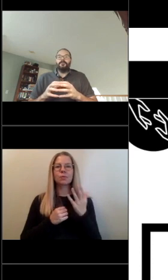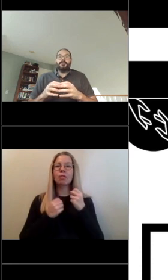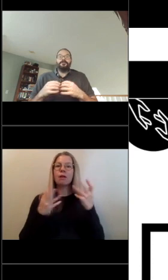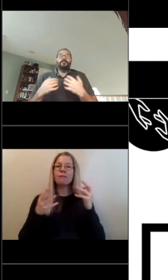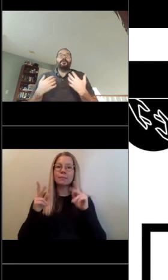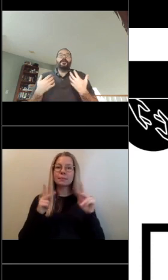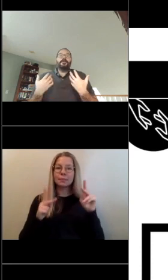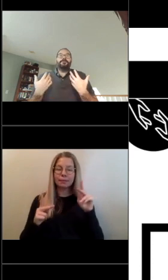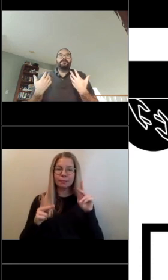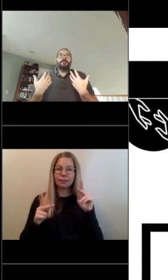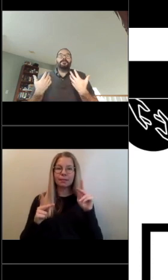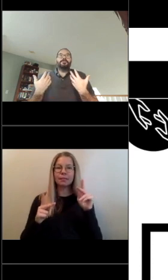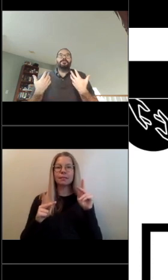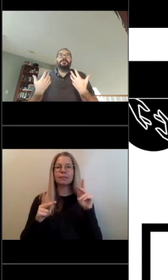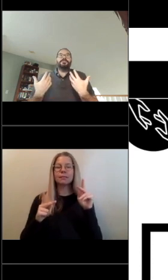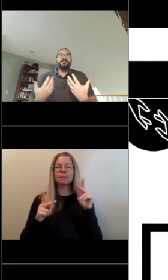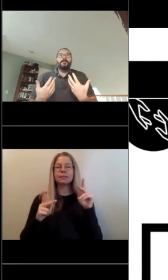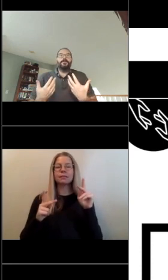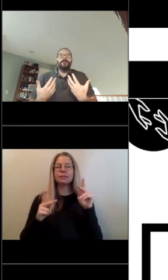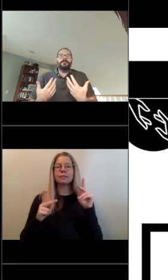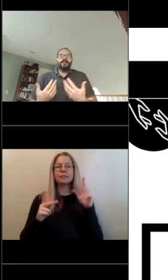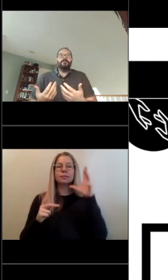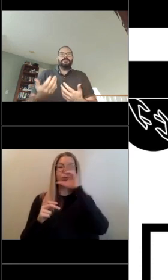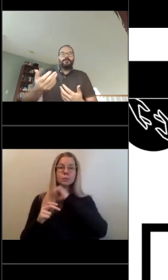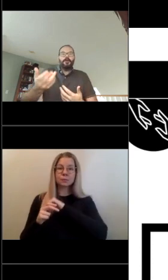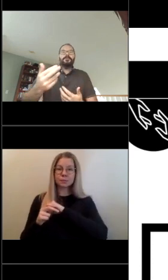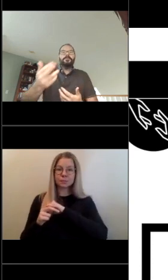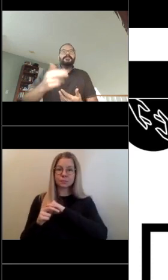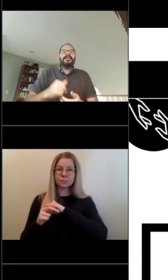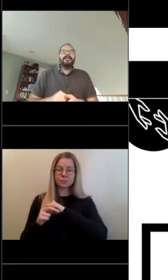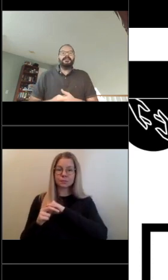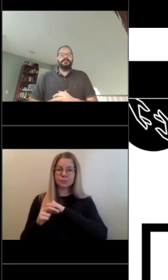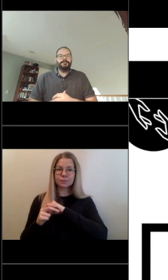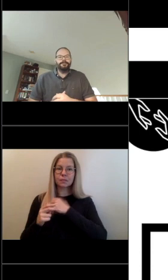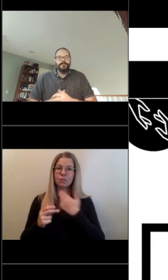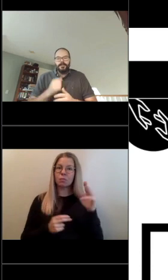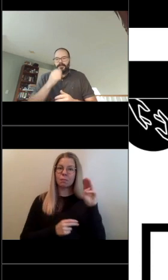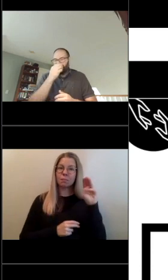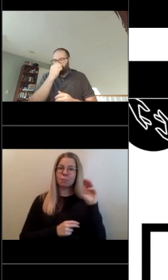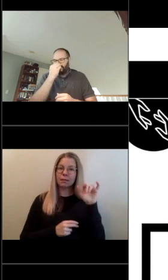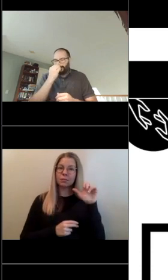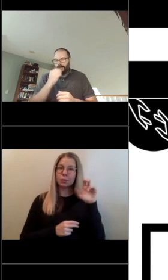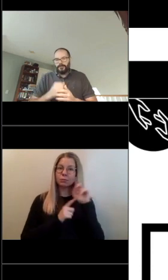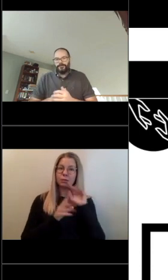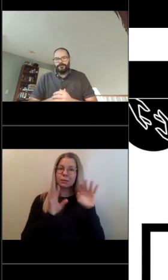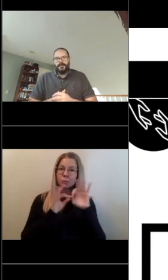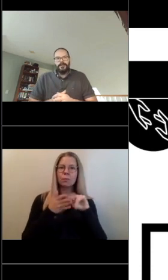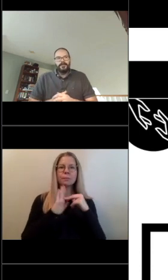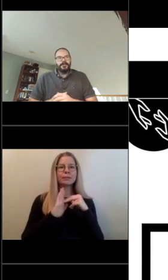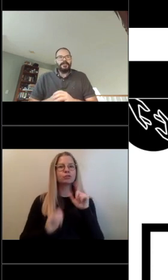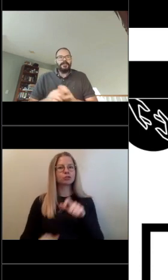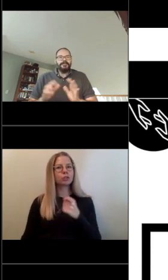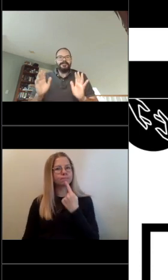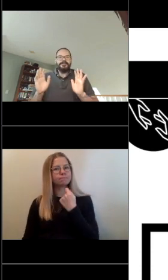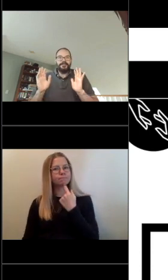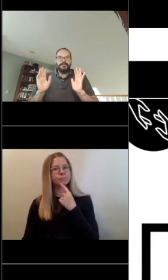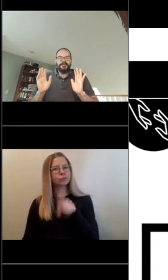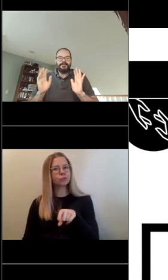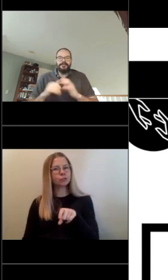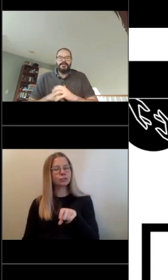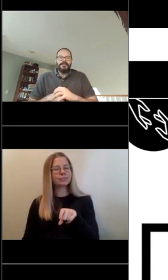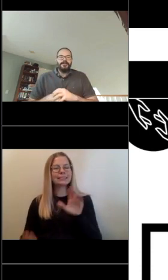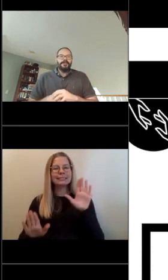think that, well, if melatonin is so important, then we should probably take it. Now here's the problem. And this